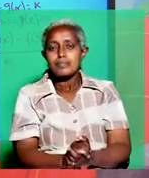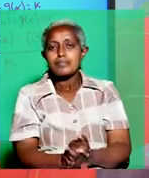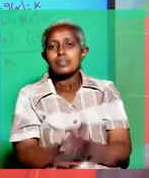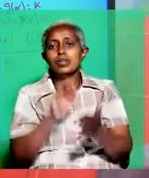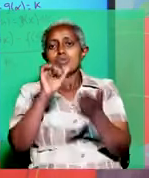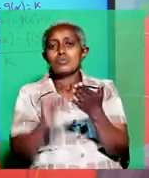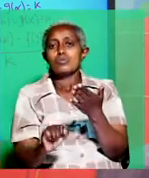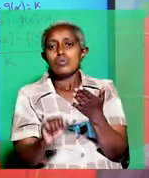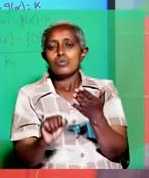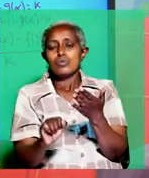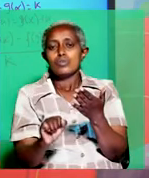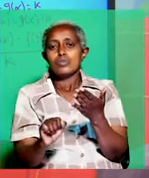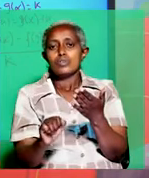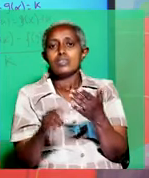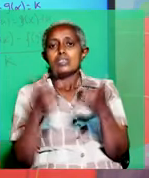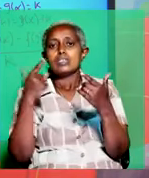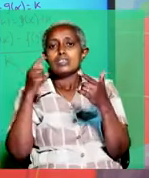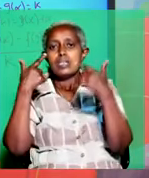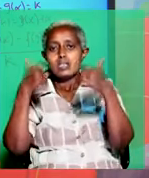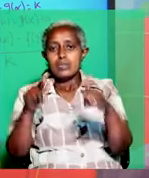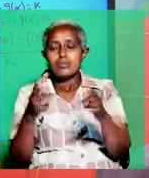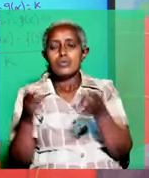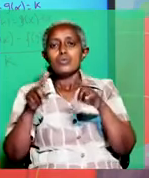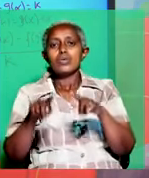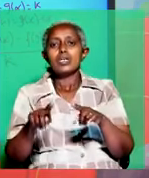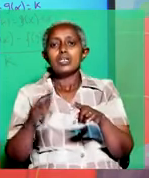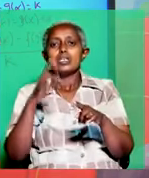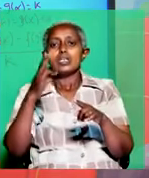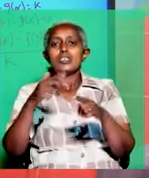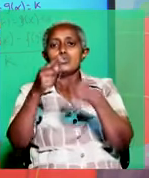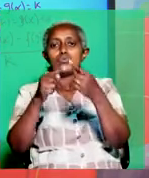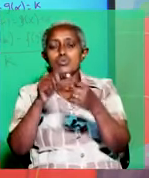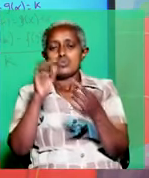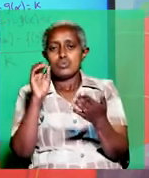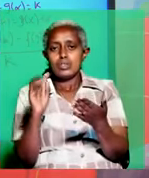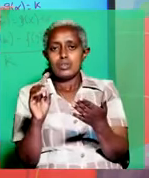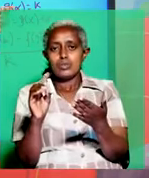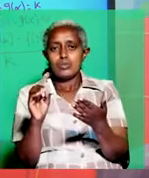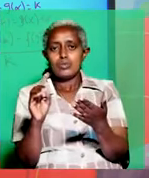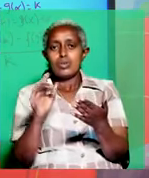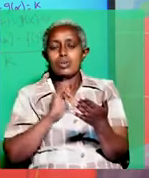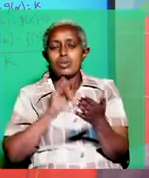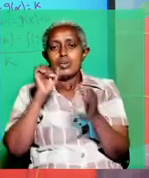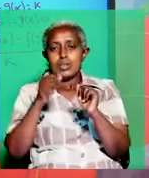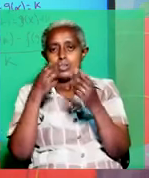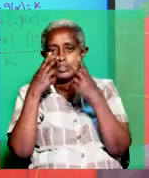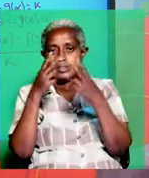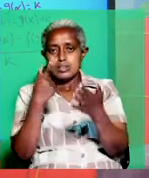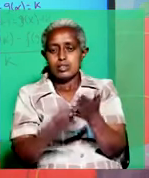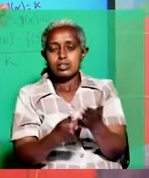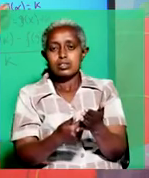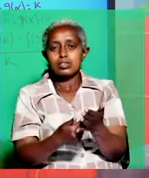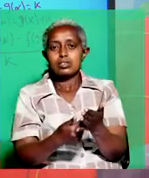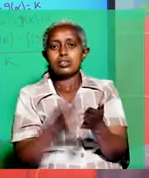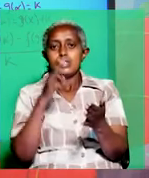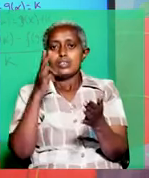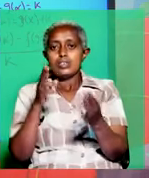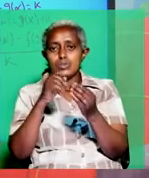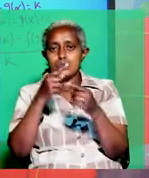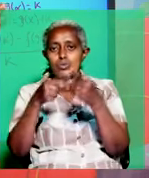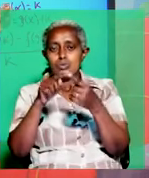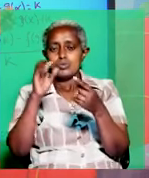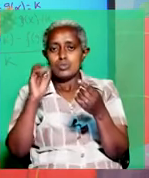So the limit when h goes to 0, I can see here, when h goes to 0, this will be this